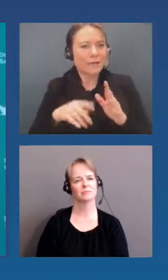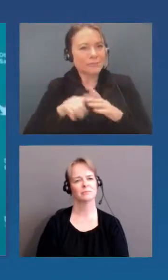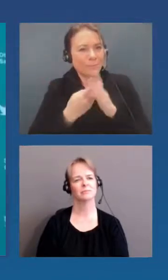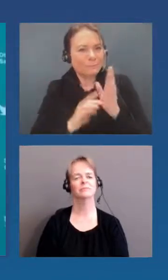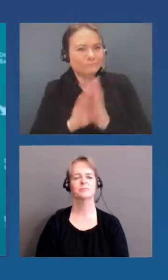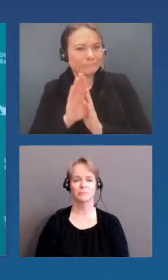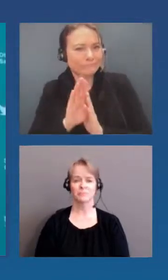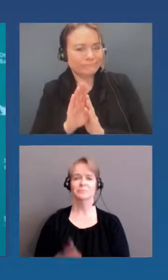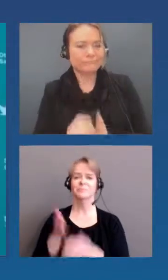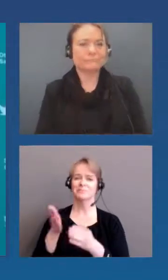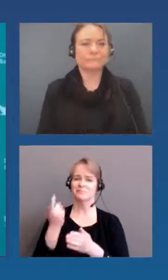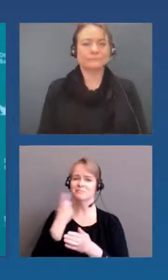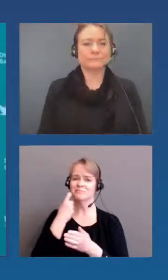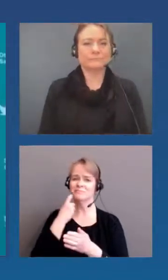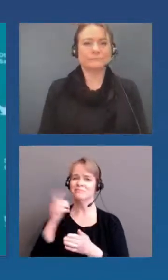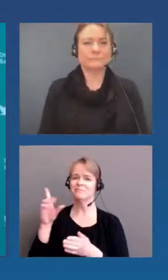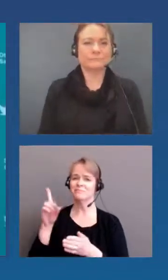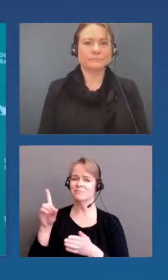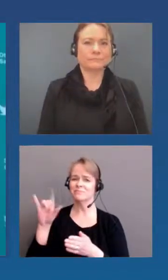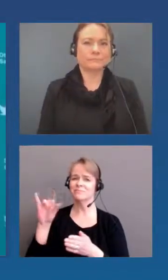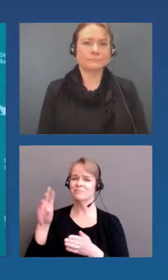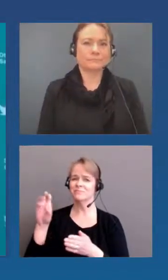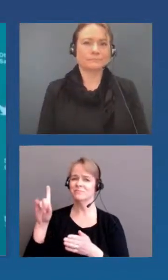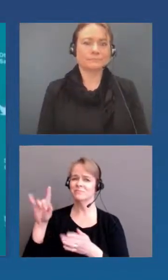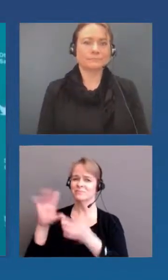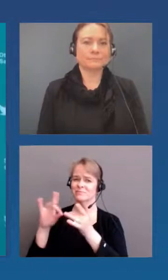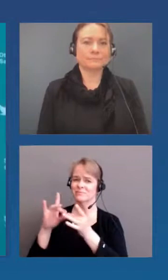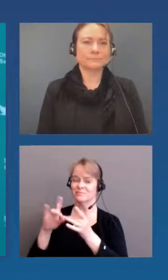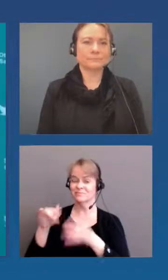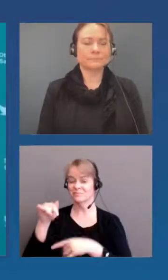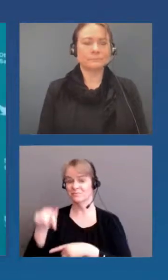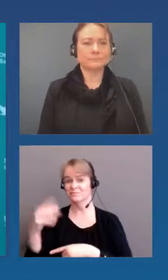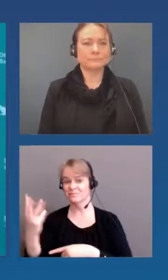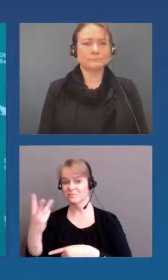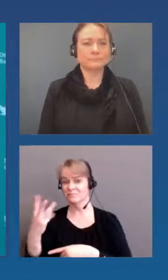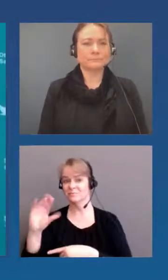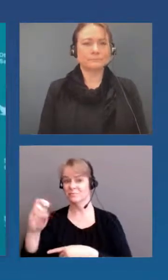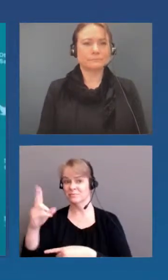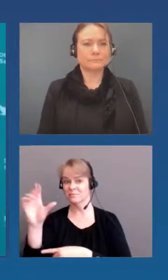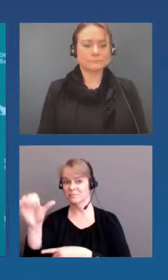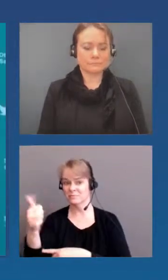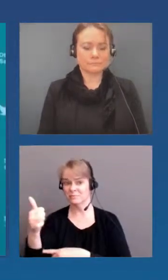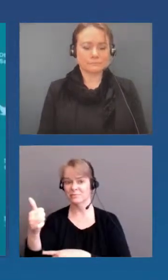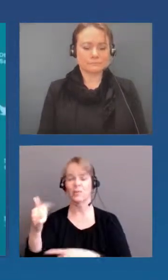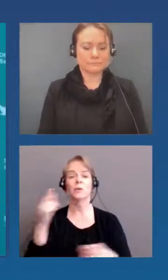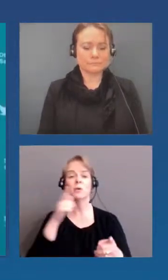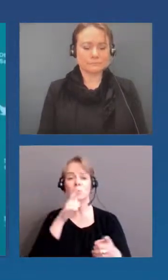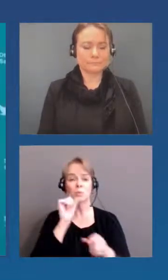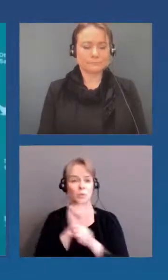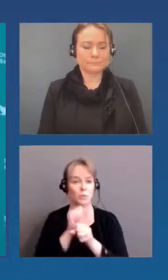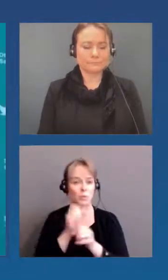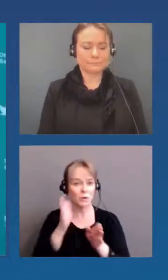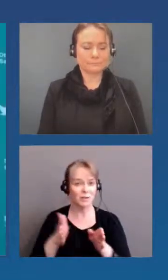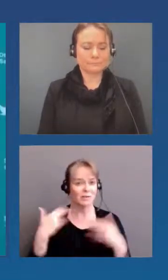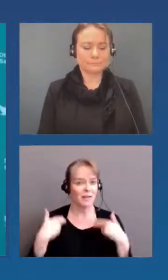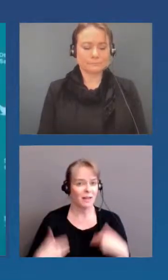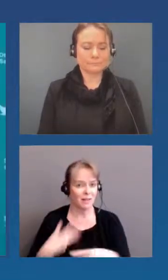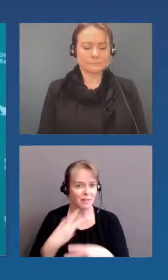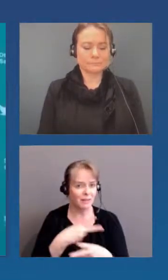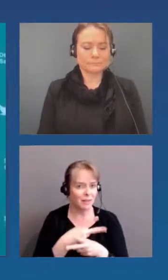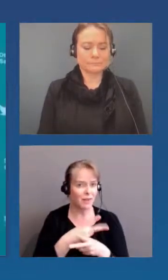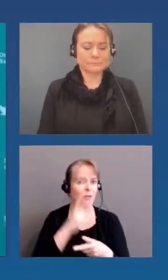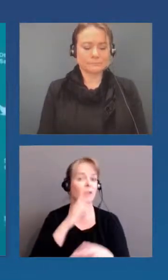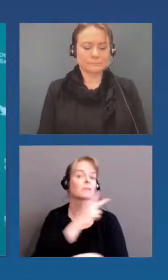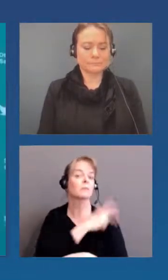said, starting Wednesday, March 10th, patient-facing healthcare workers in the provincial category, which is